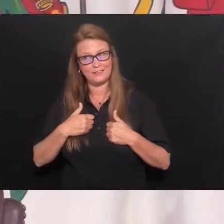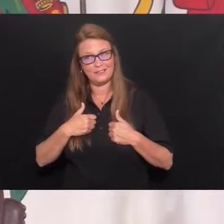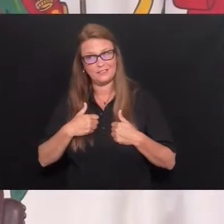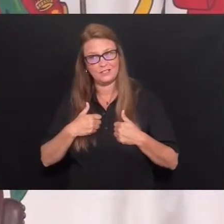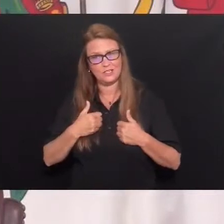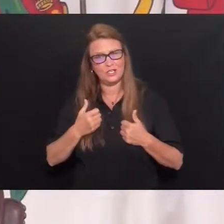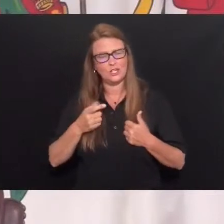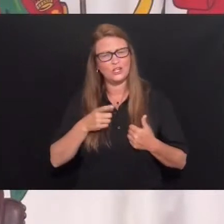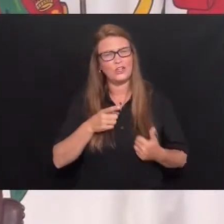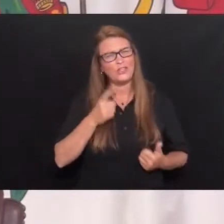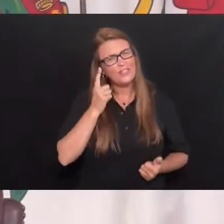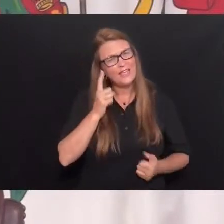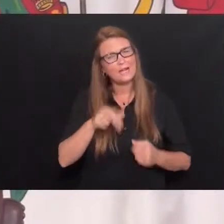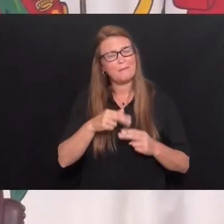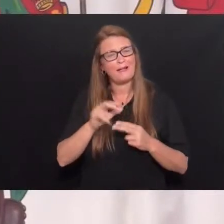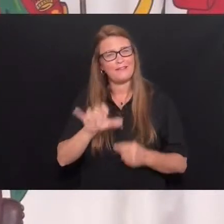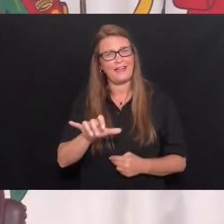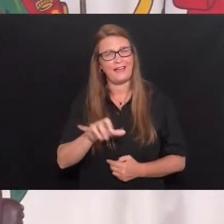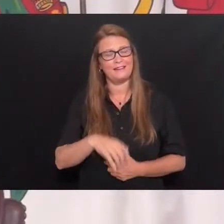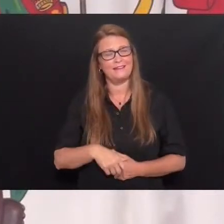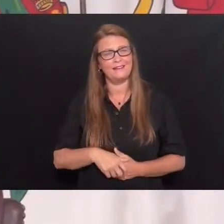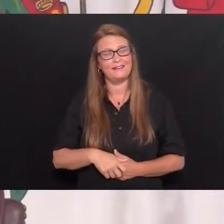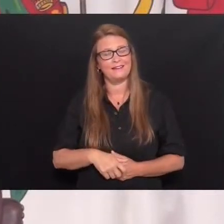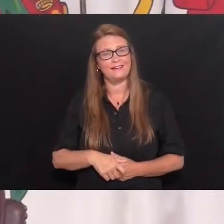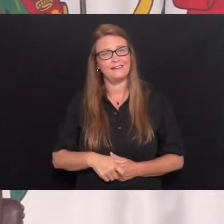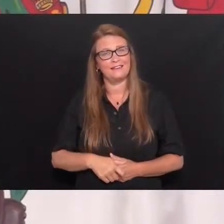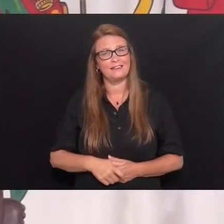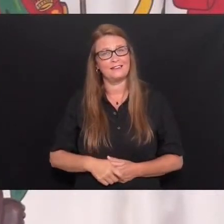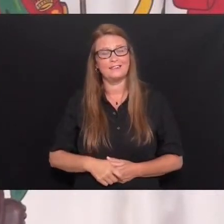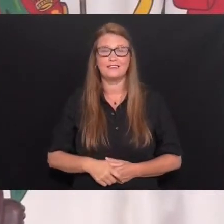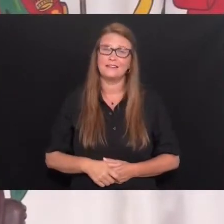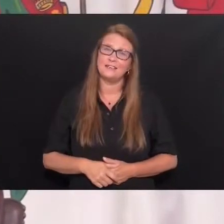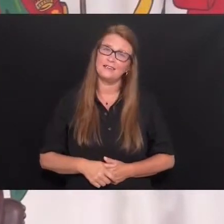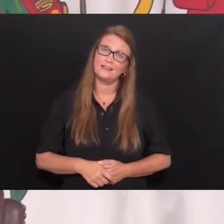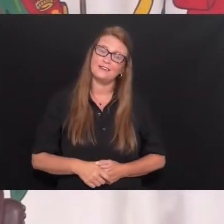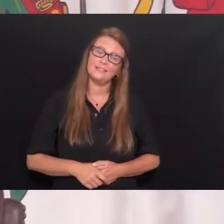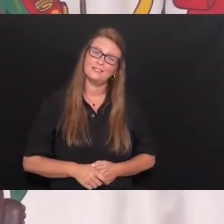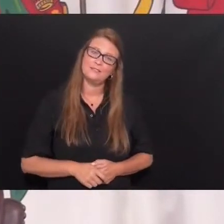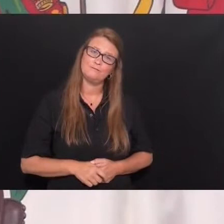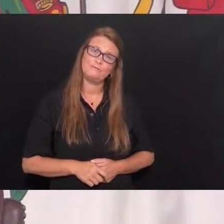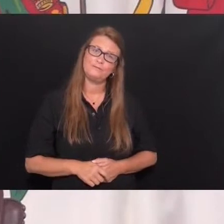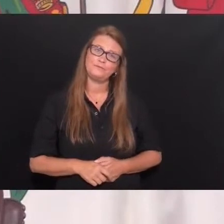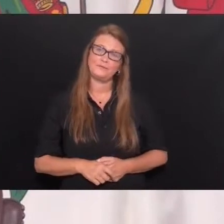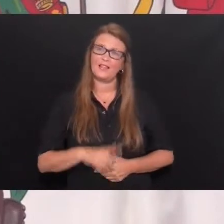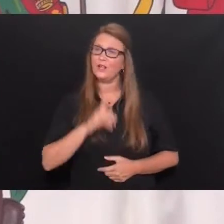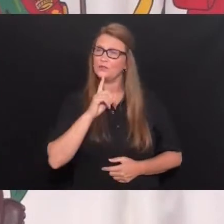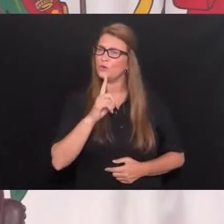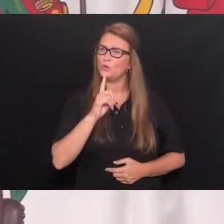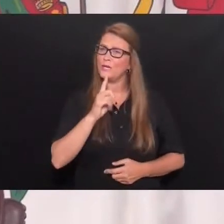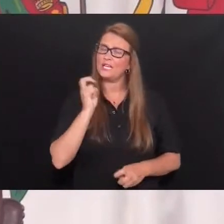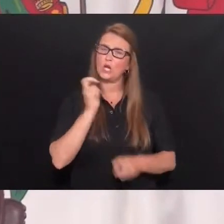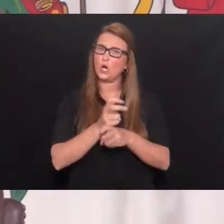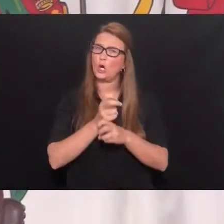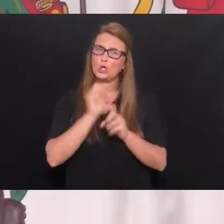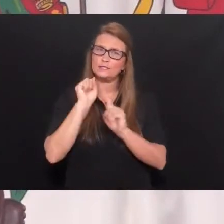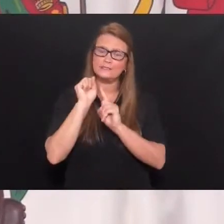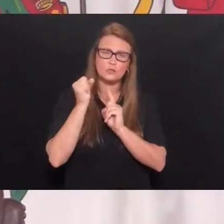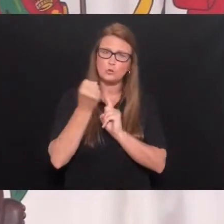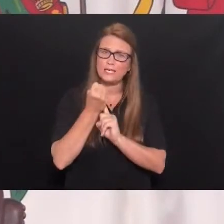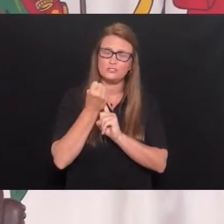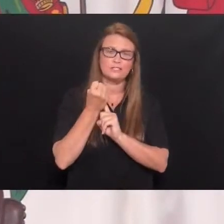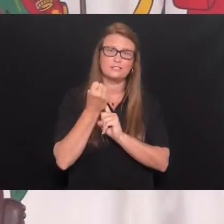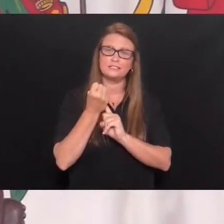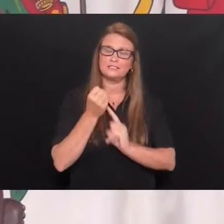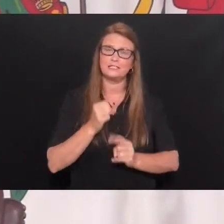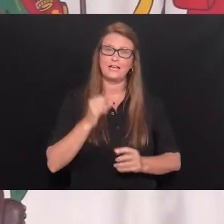Would you just, as I appeal to you, would you just think of how tough that is? You